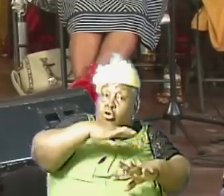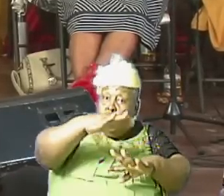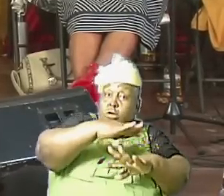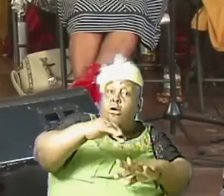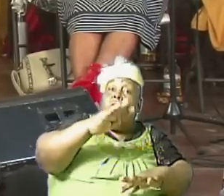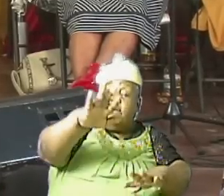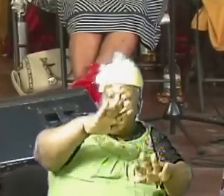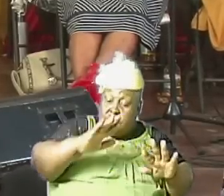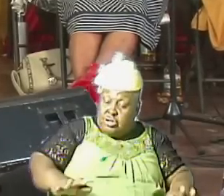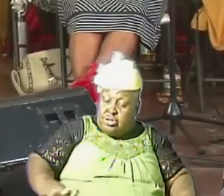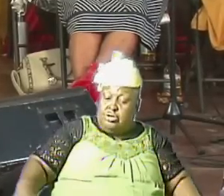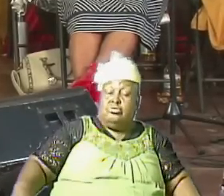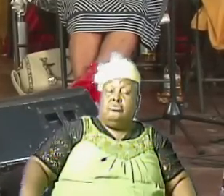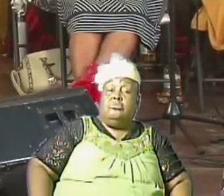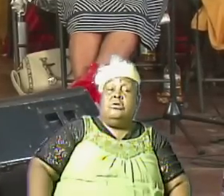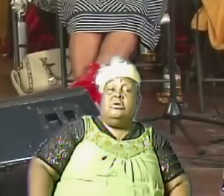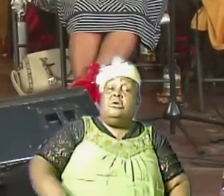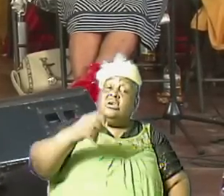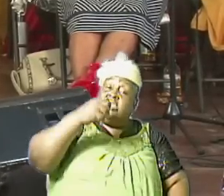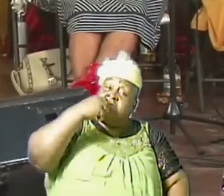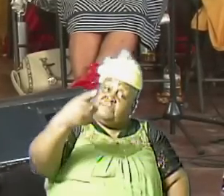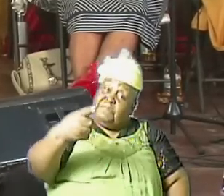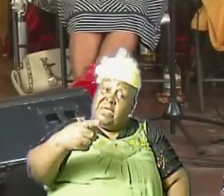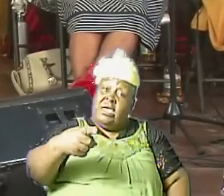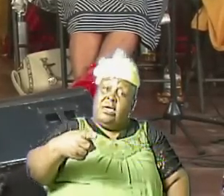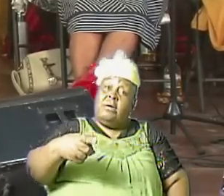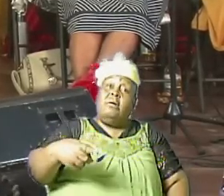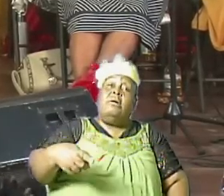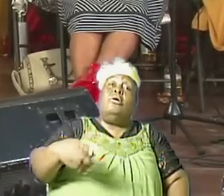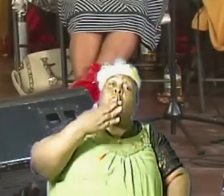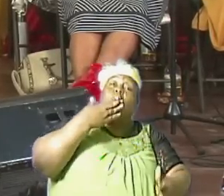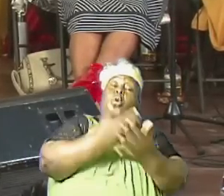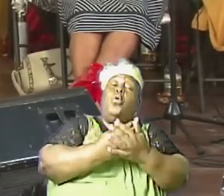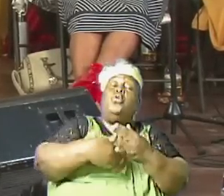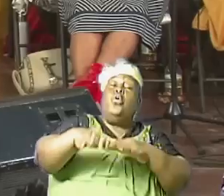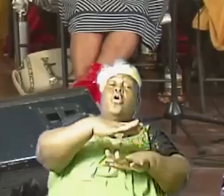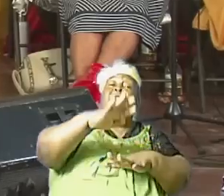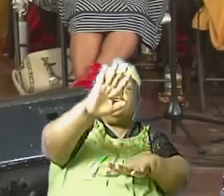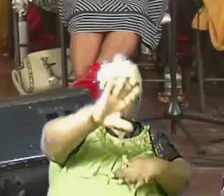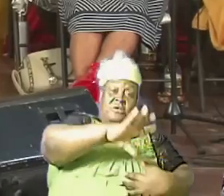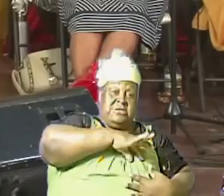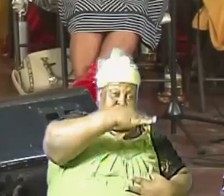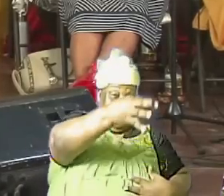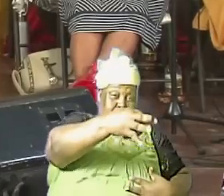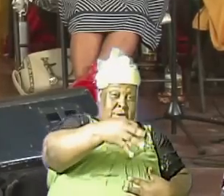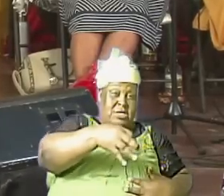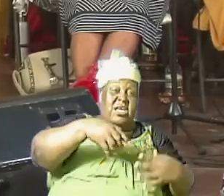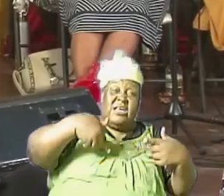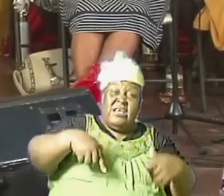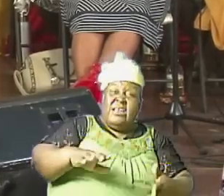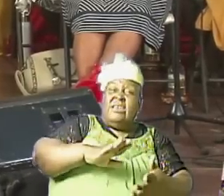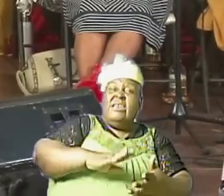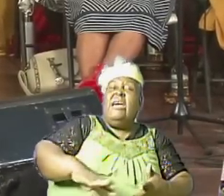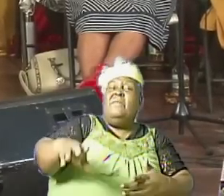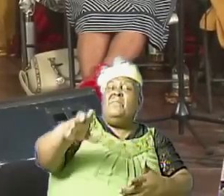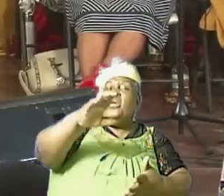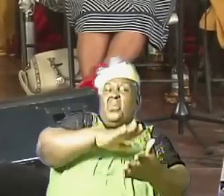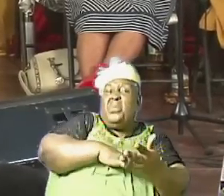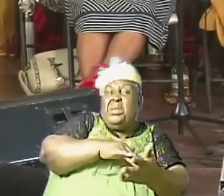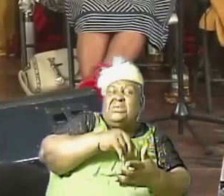Speak positively to your own spirit. The scripture declared in this way, let the